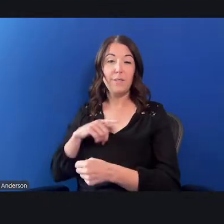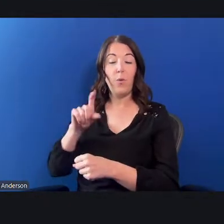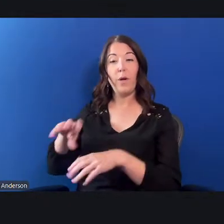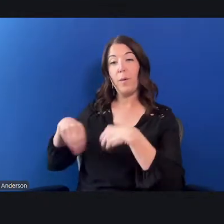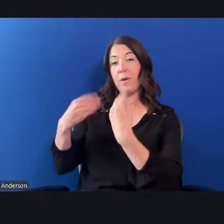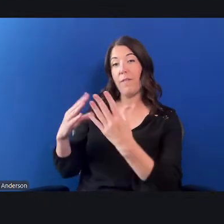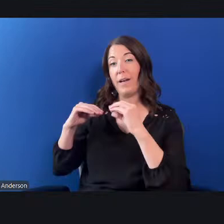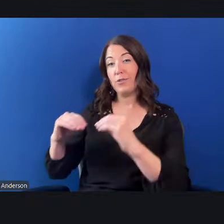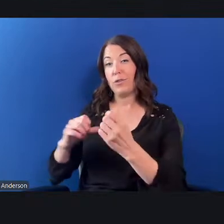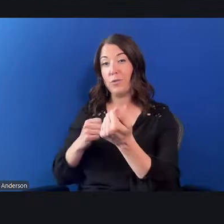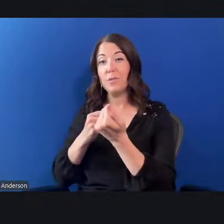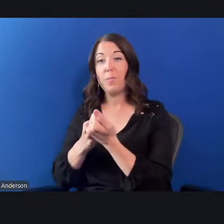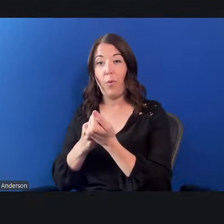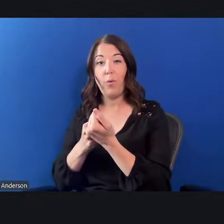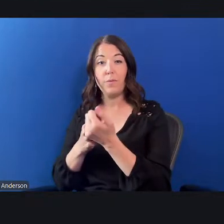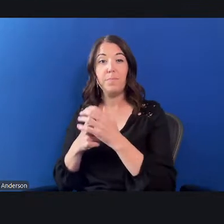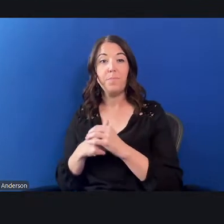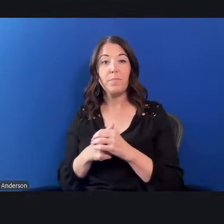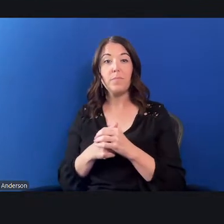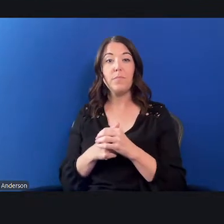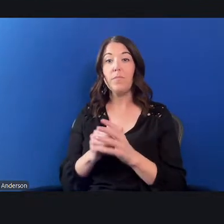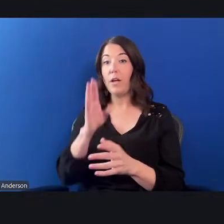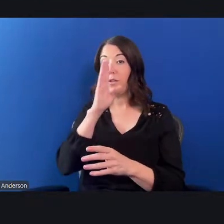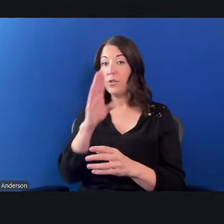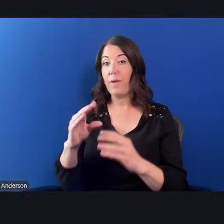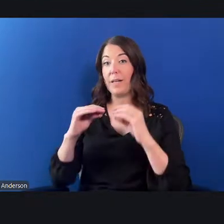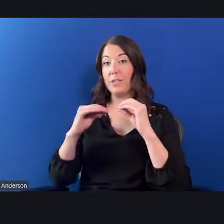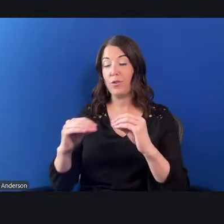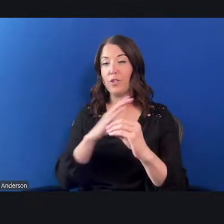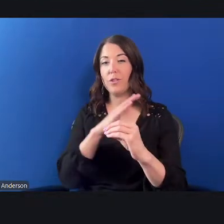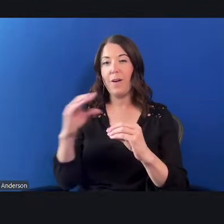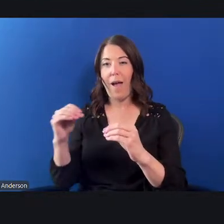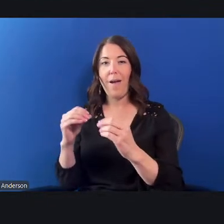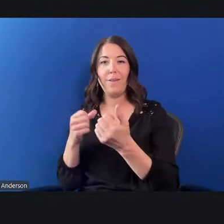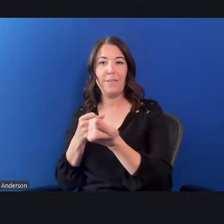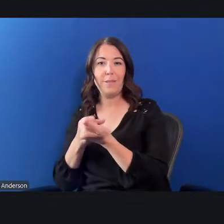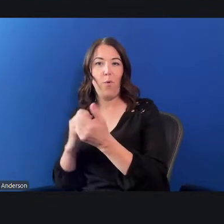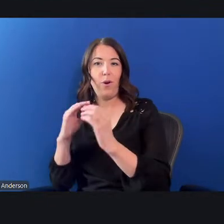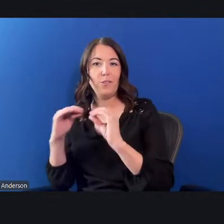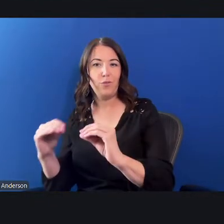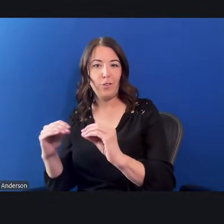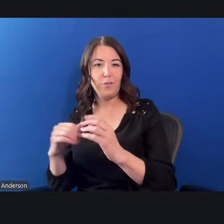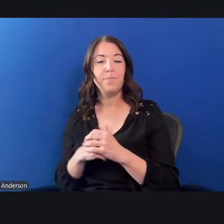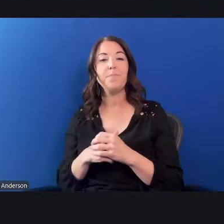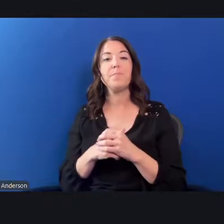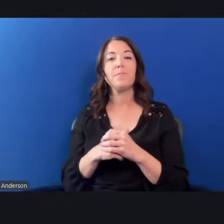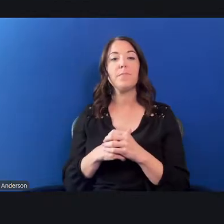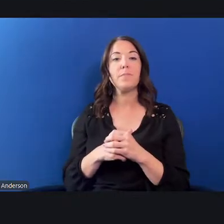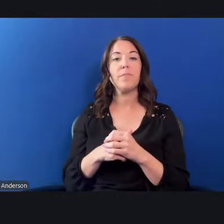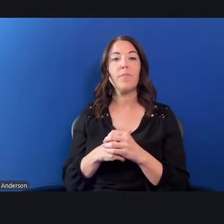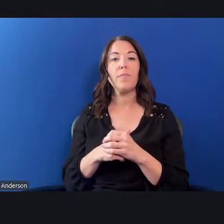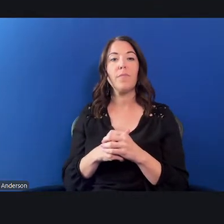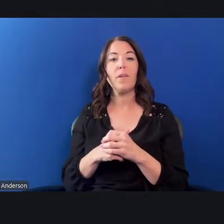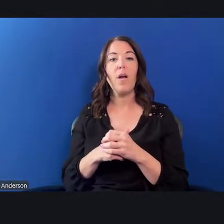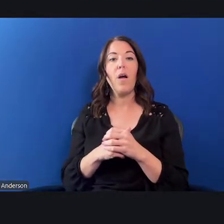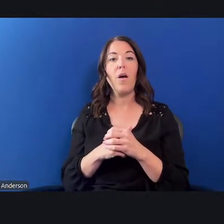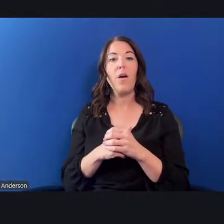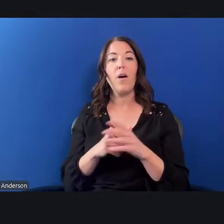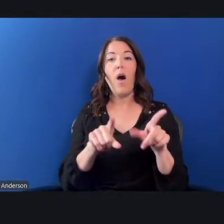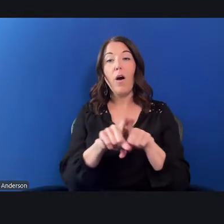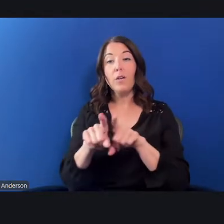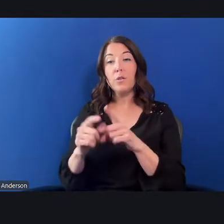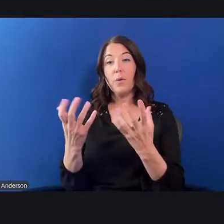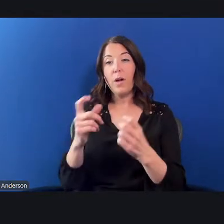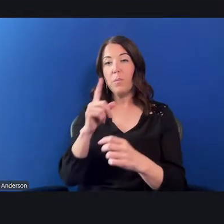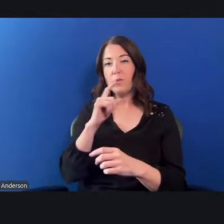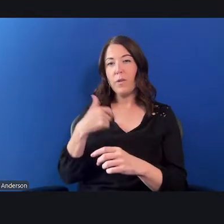support around, direct instruction to and instructional support around, that is, and making sure that we also have